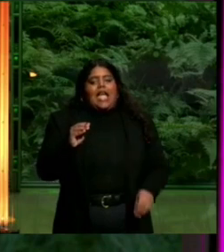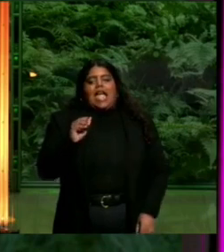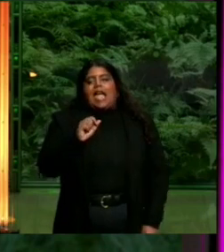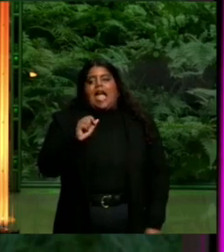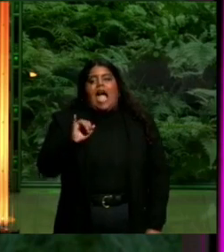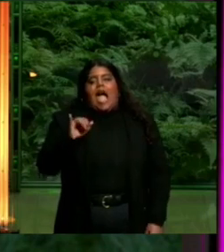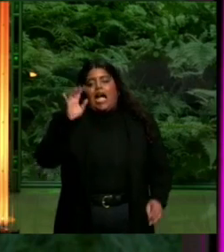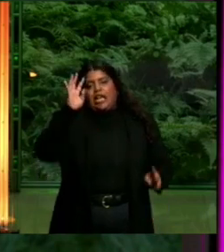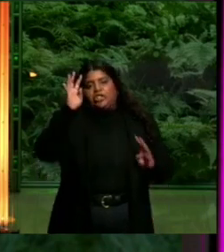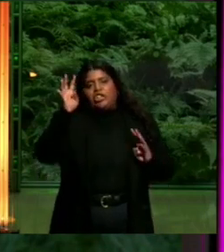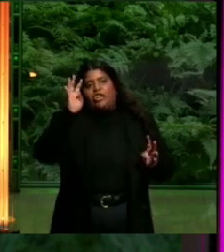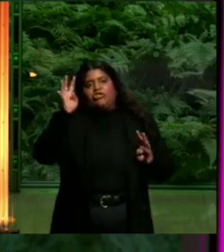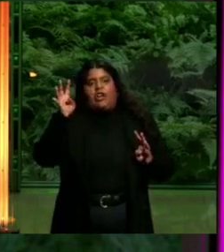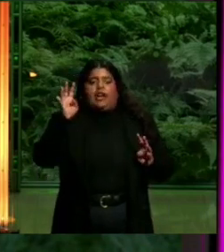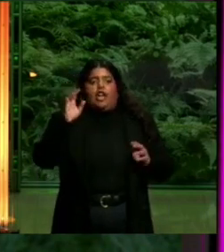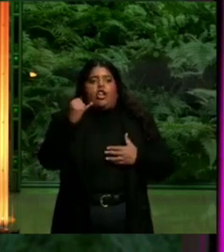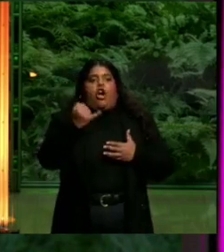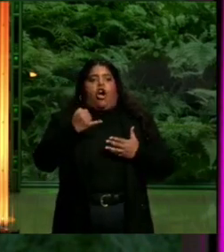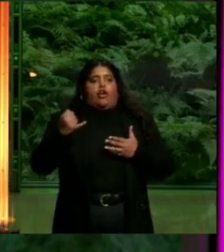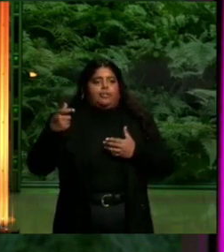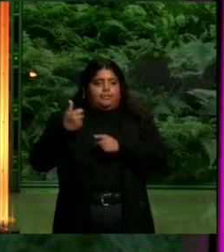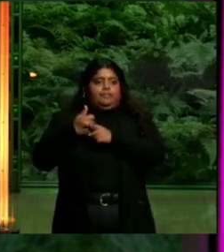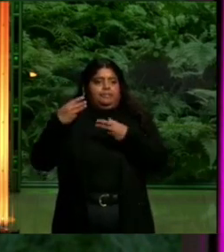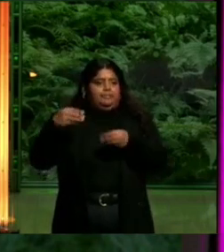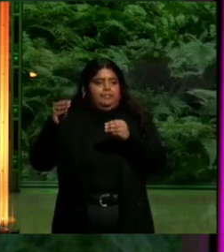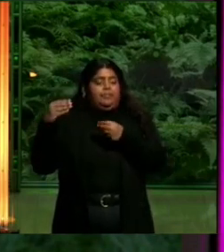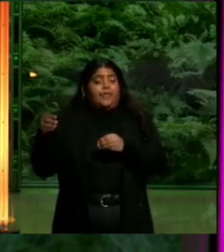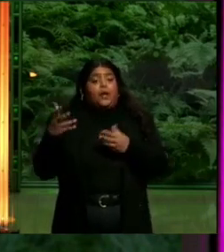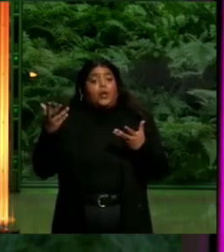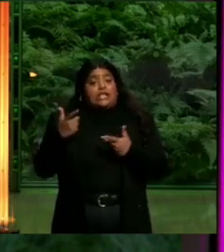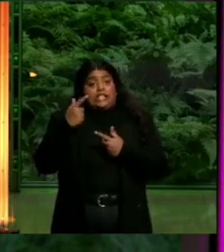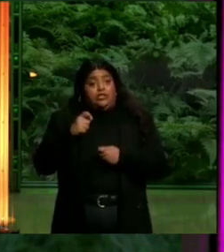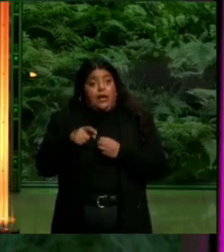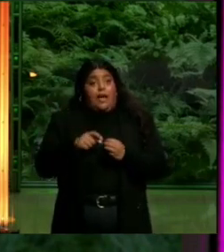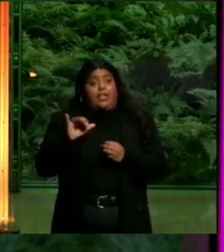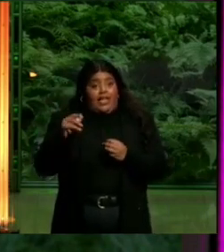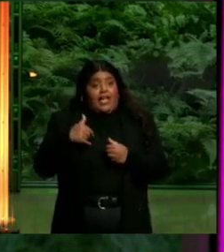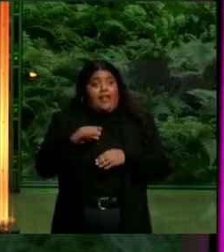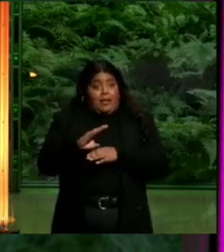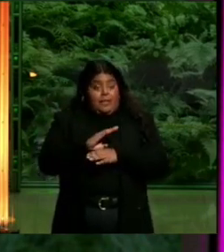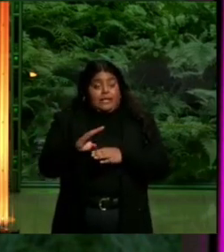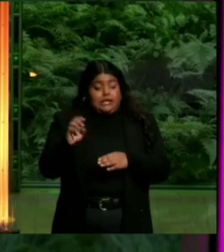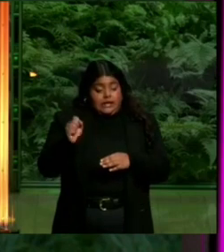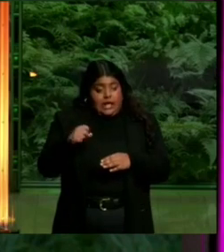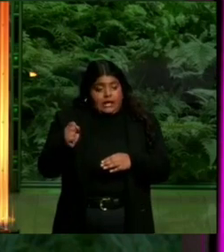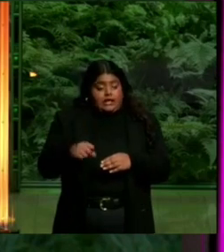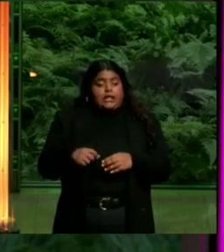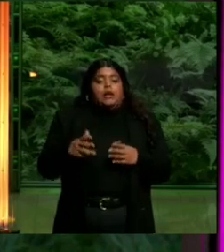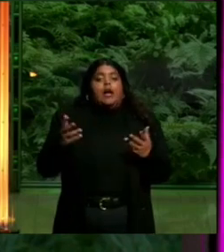art. And what's interesting is that they certainly have a business,